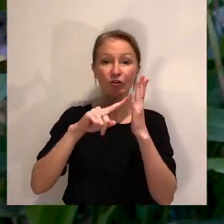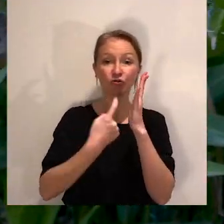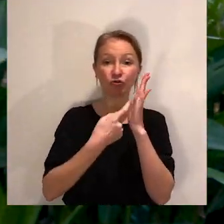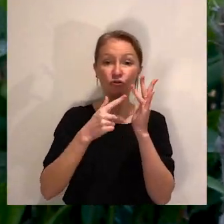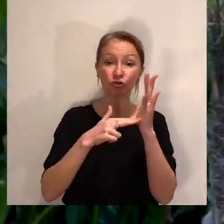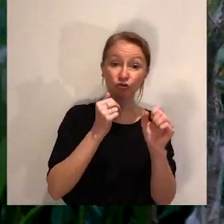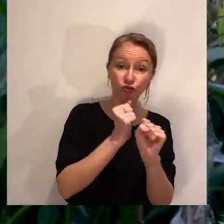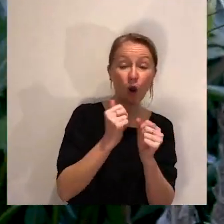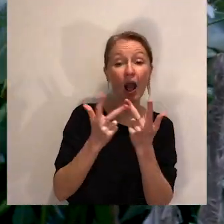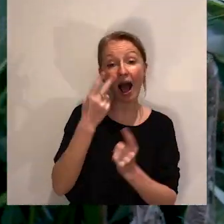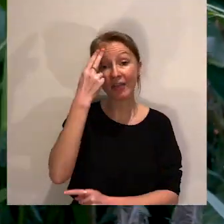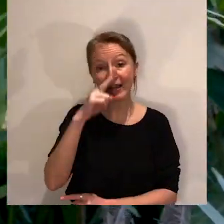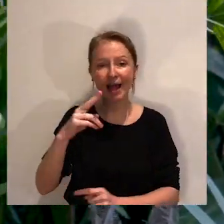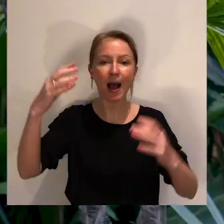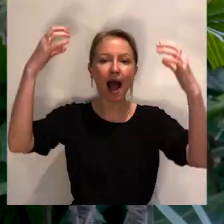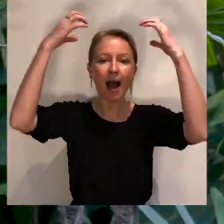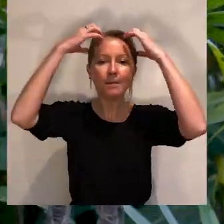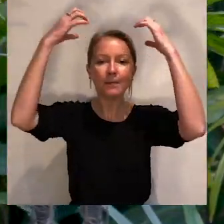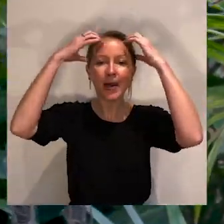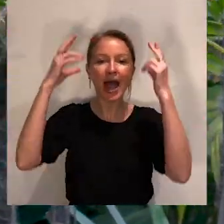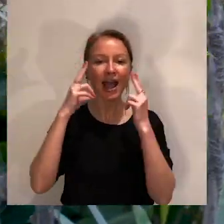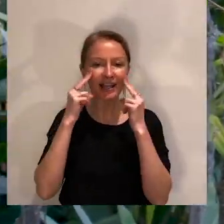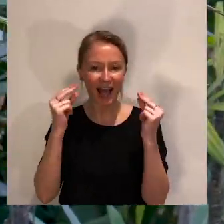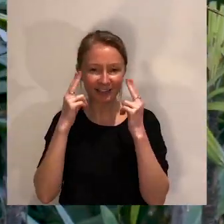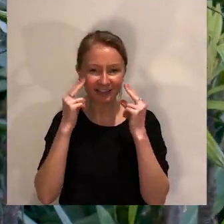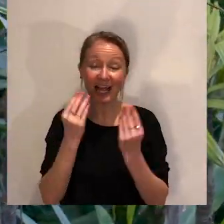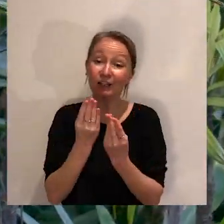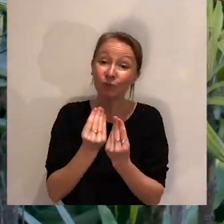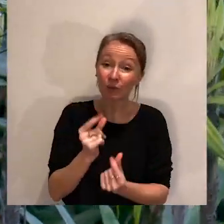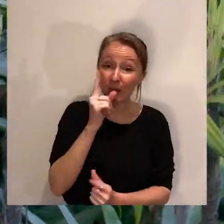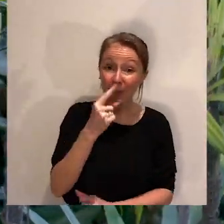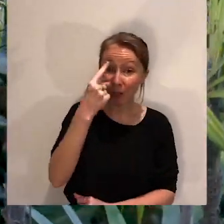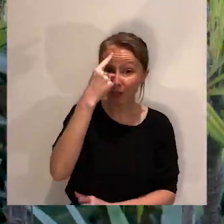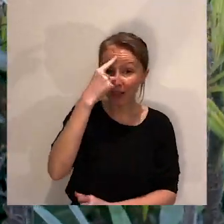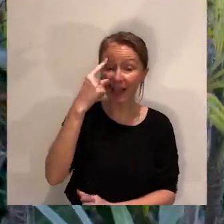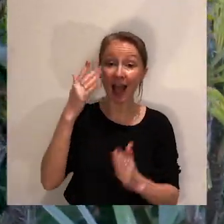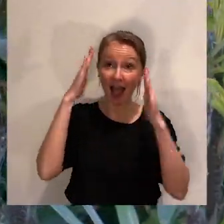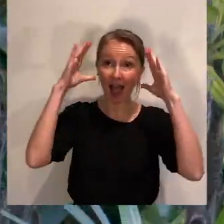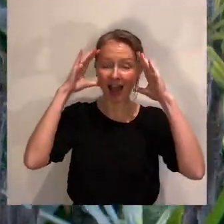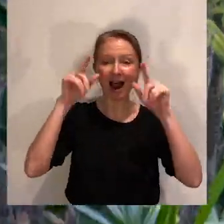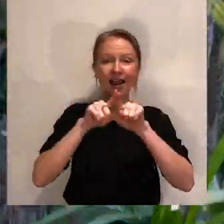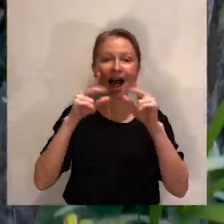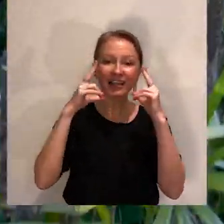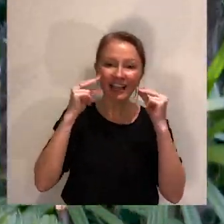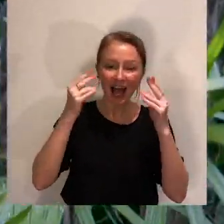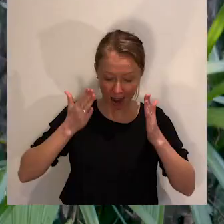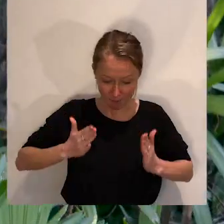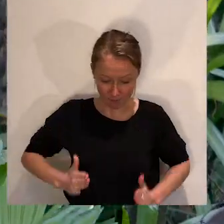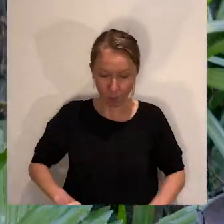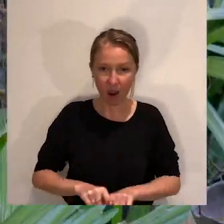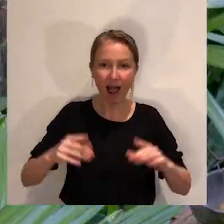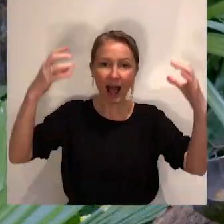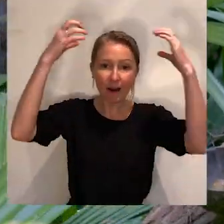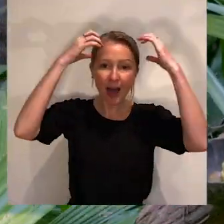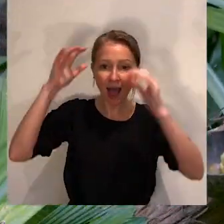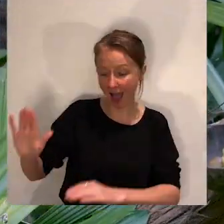So some people think they have a head that looks a bit like a cat, a body that looks like a bear, and a tail that looks a bit